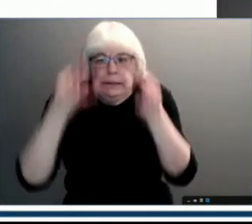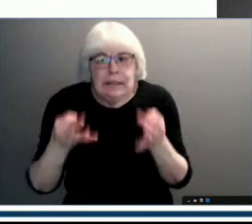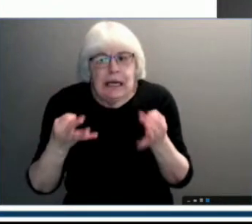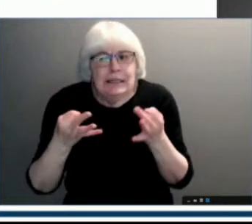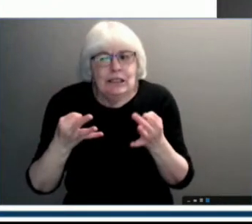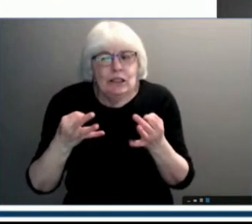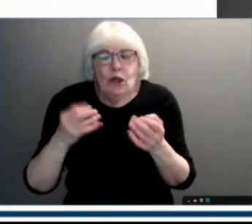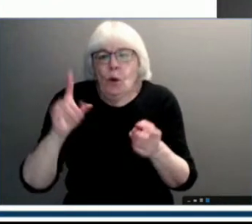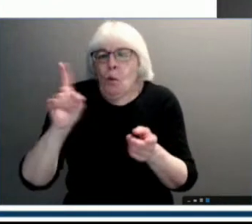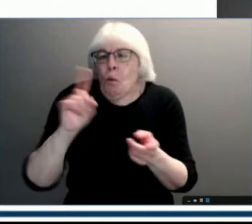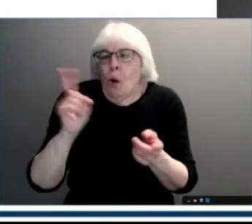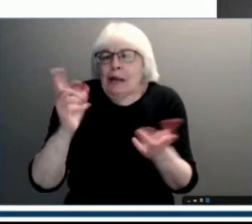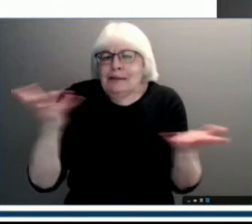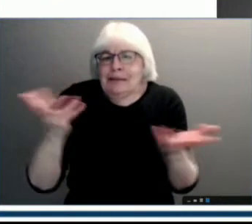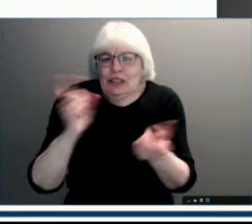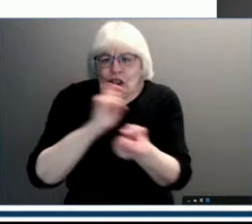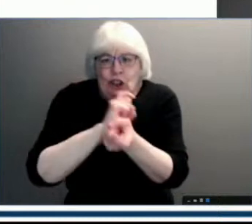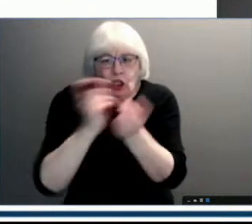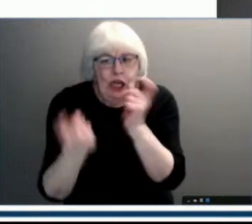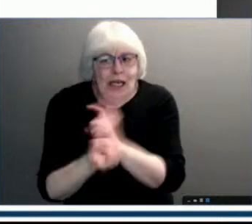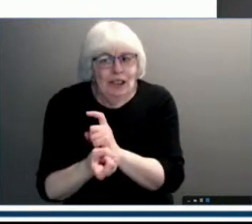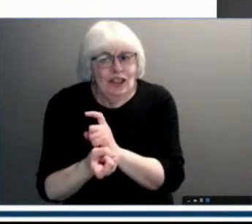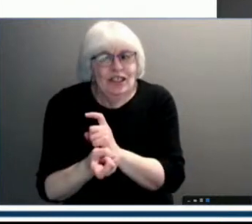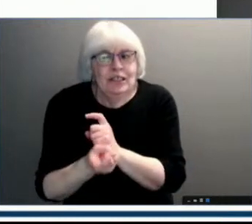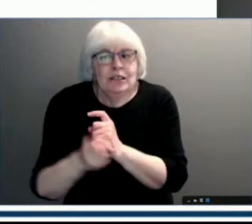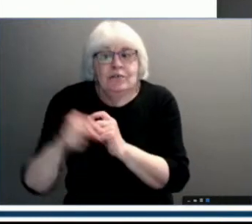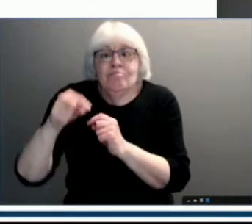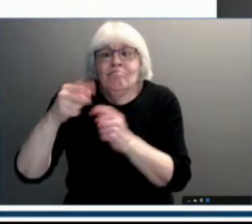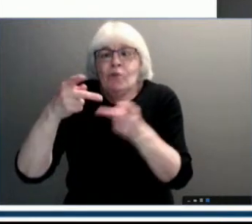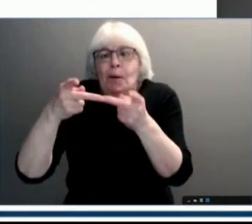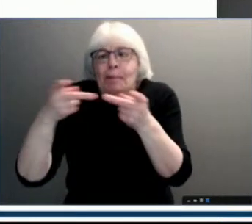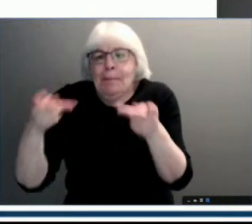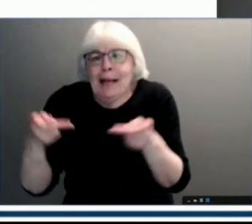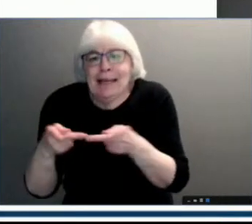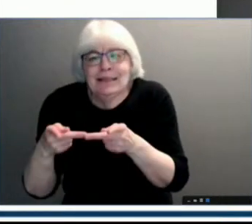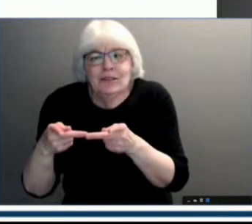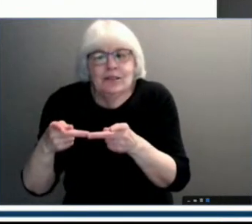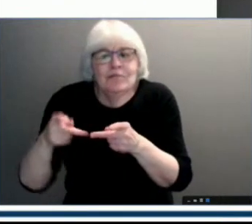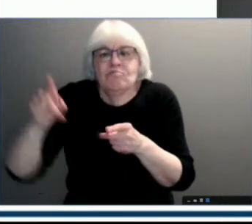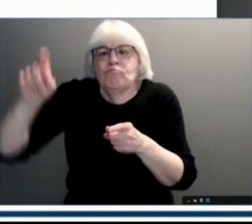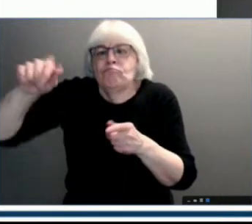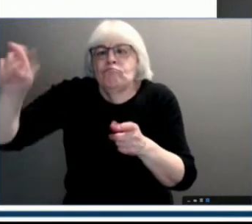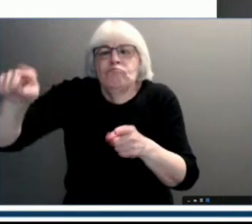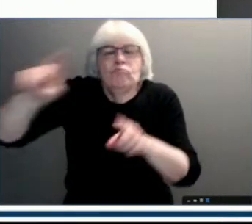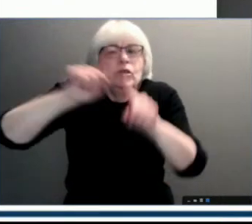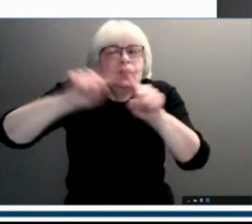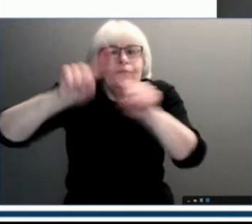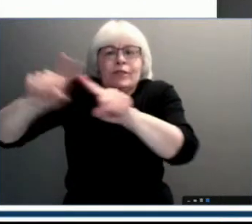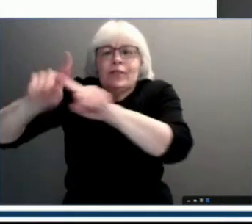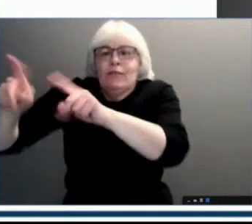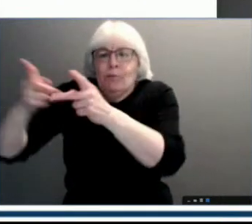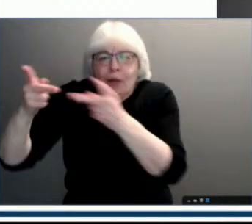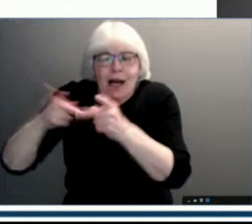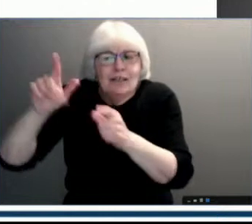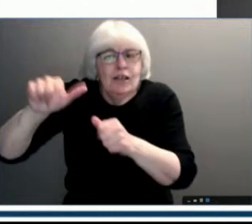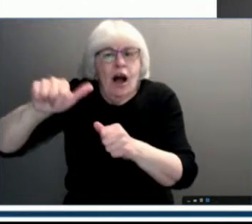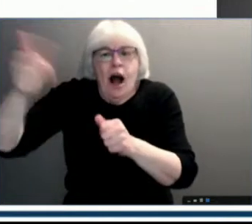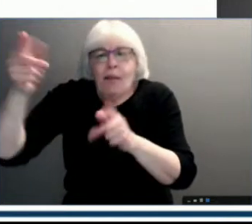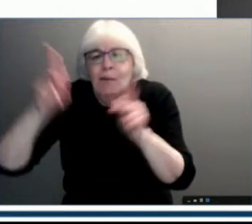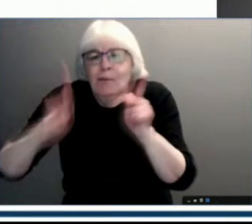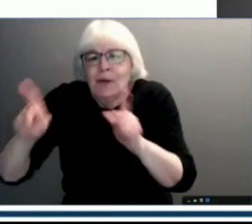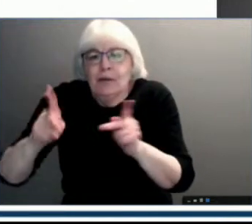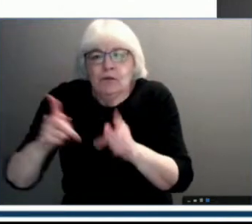of non-healthcare workplaces. But for the general public, we are now recommending a properly fitted